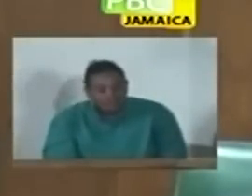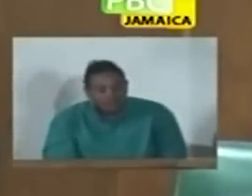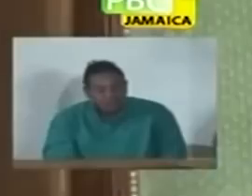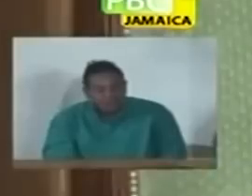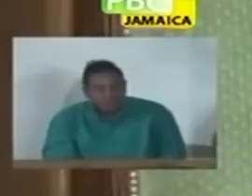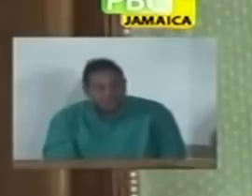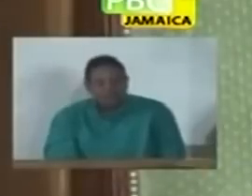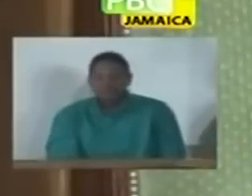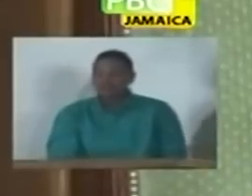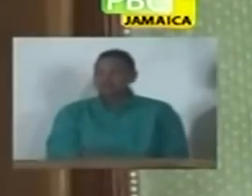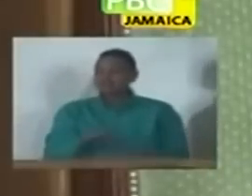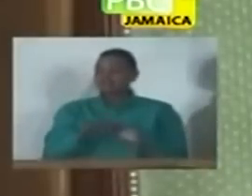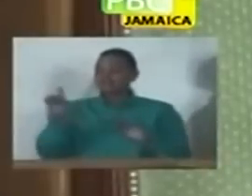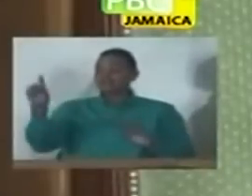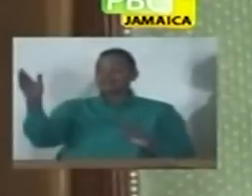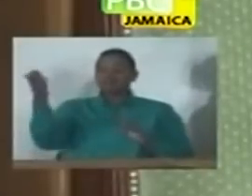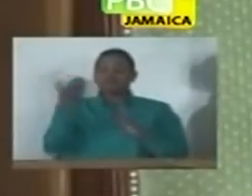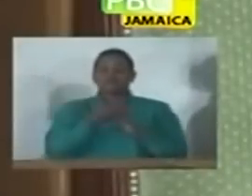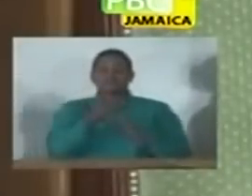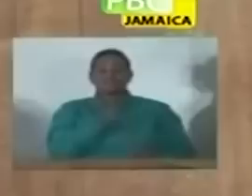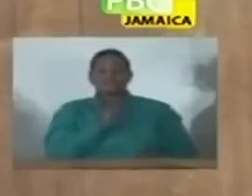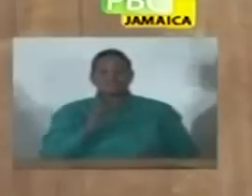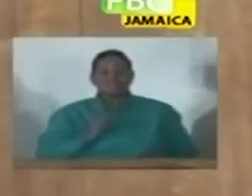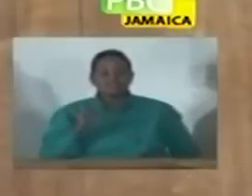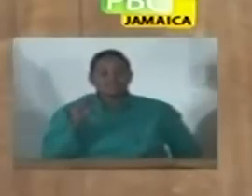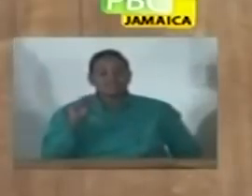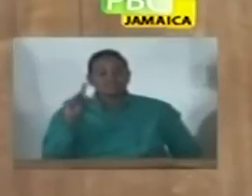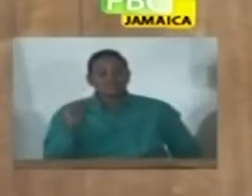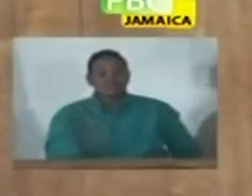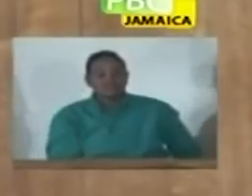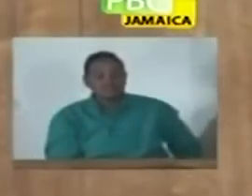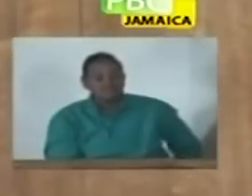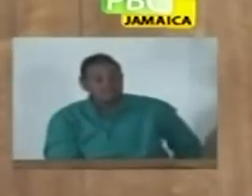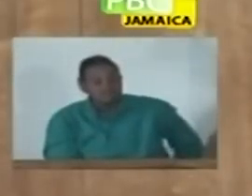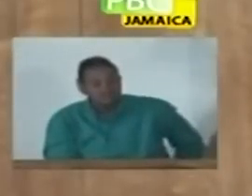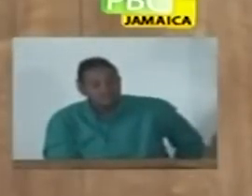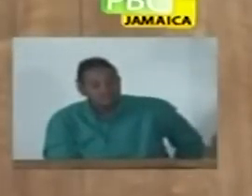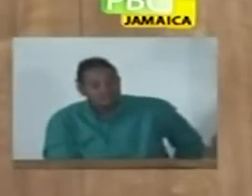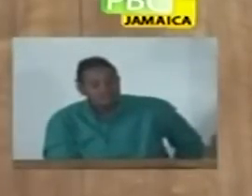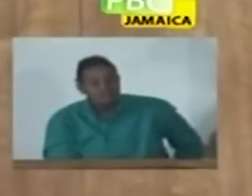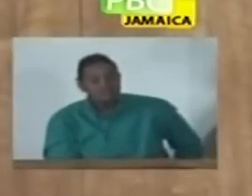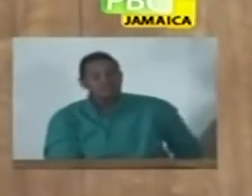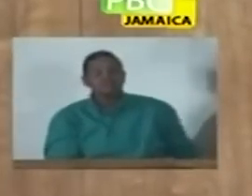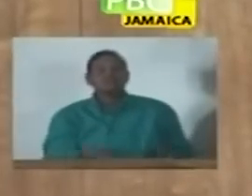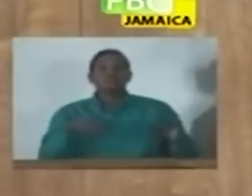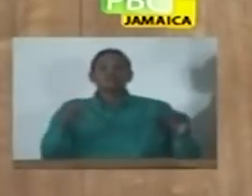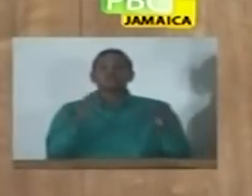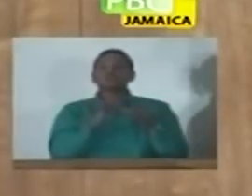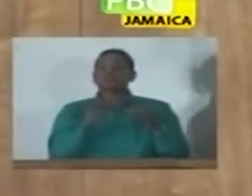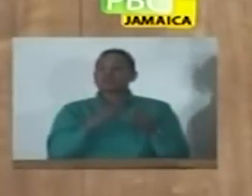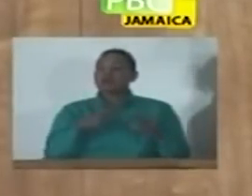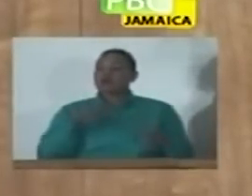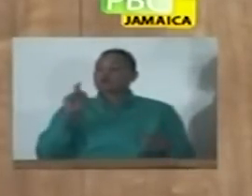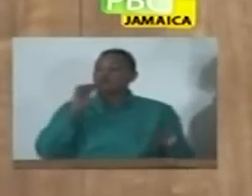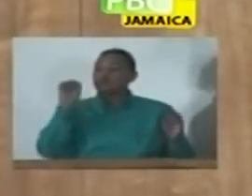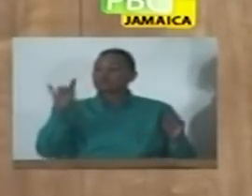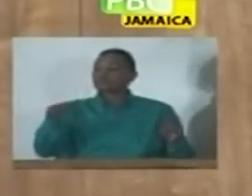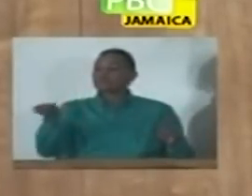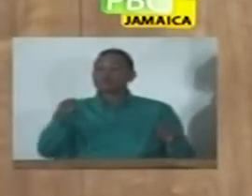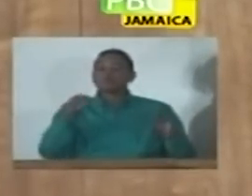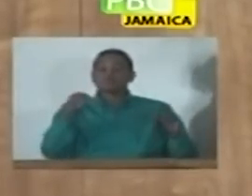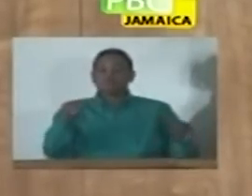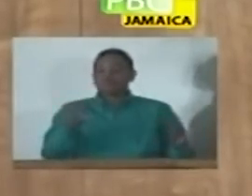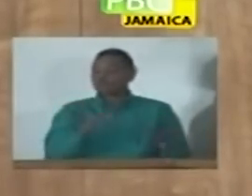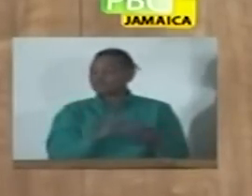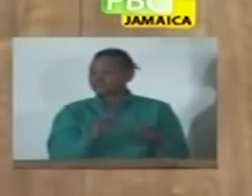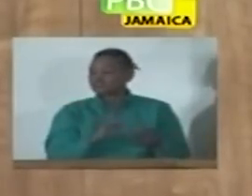Your intervention, Senator Samuda. There is a motion. There is a motion on the floor, and I'm going to put the motion. So I